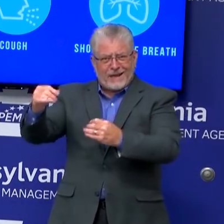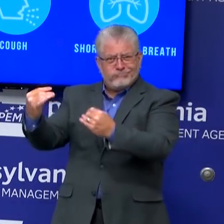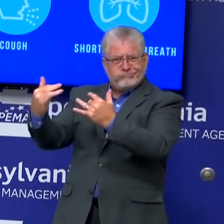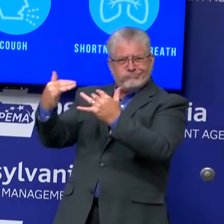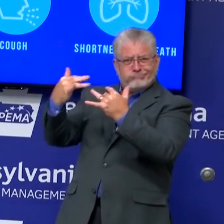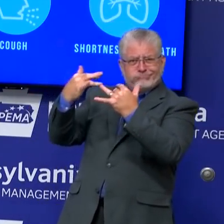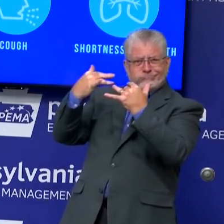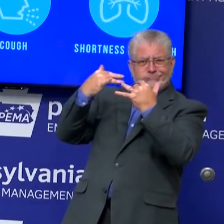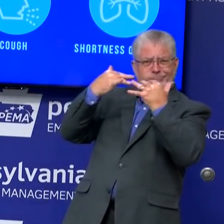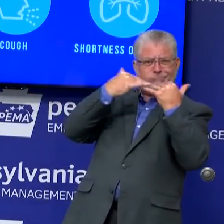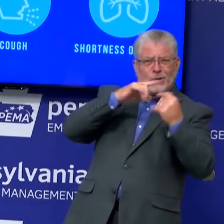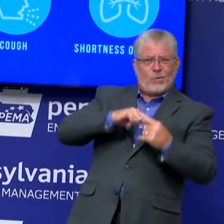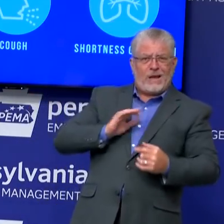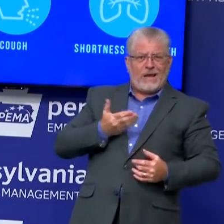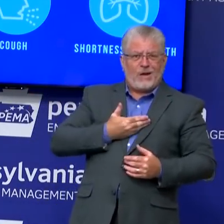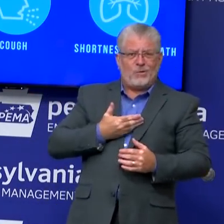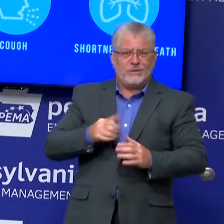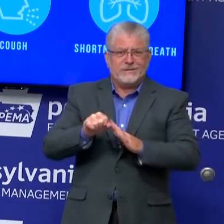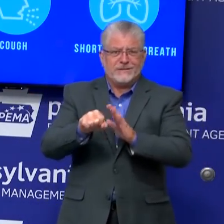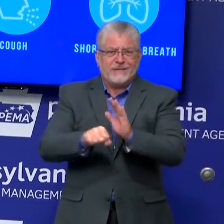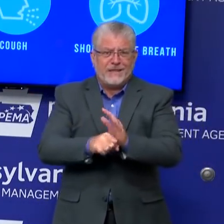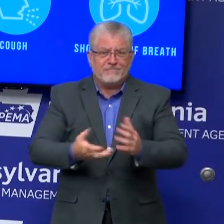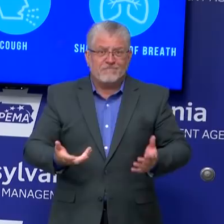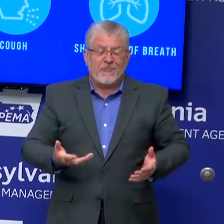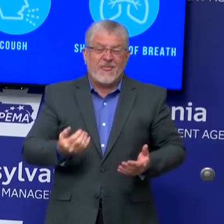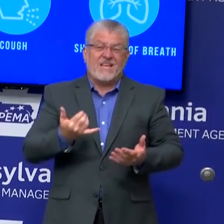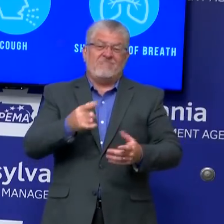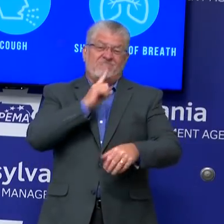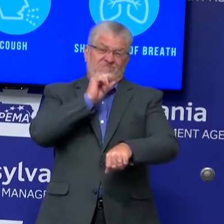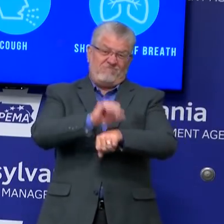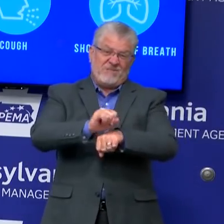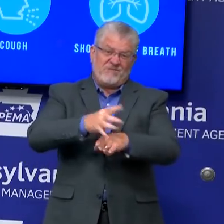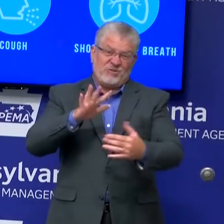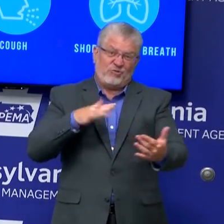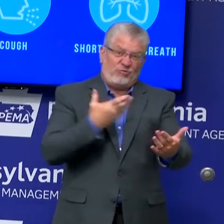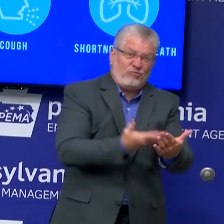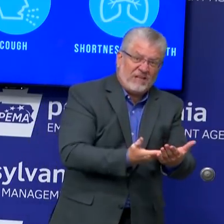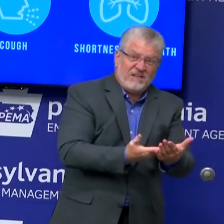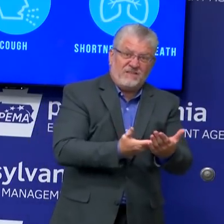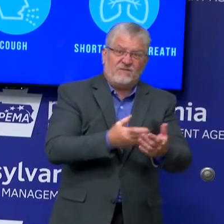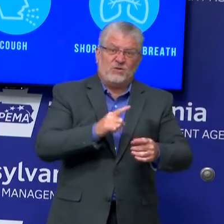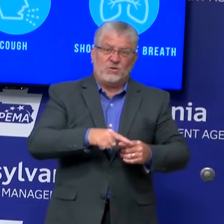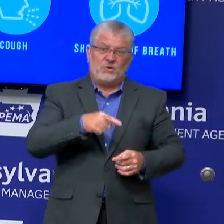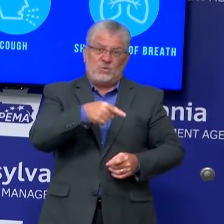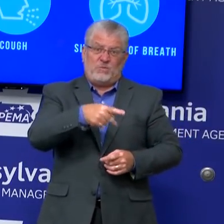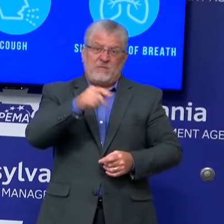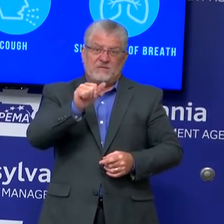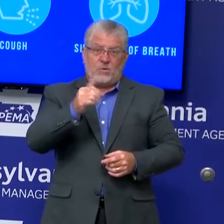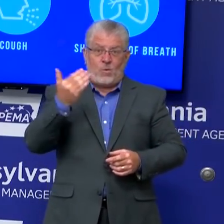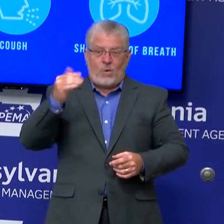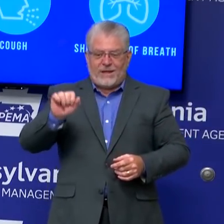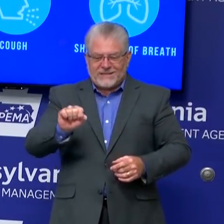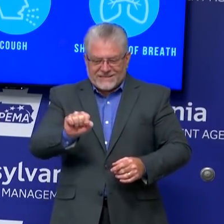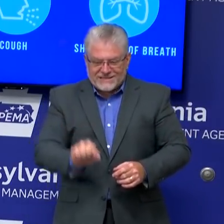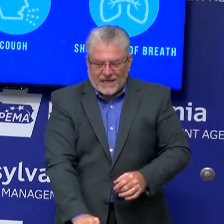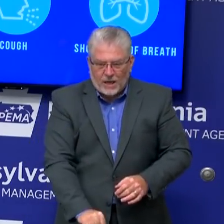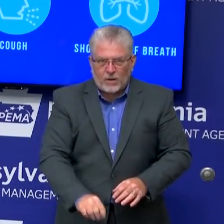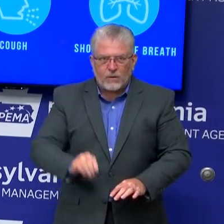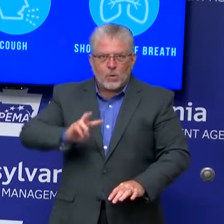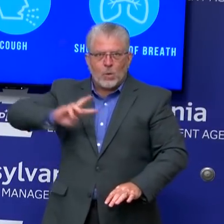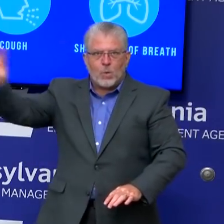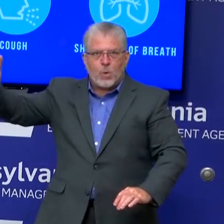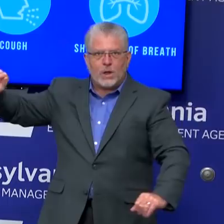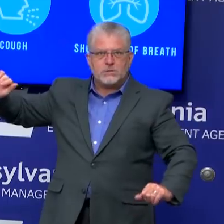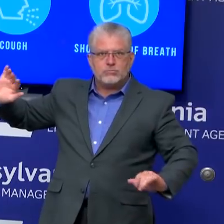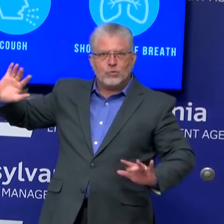Commonwealth once again, this time from the west, the south, and the southwest. Together, these 3 catalysts have turned our